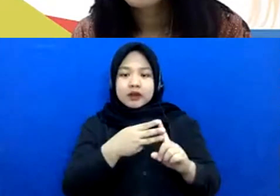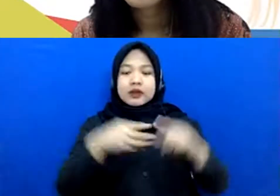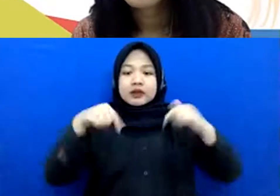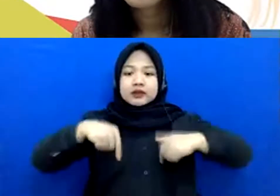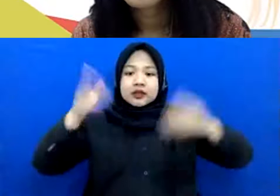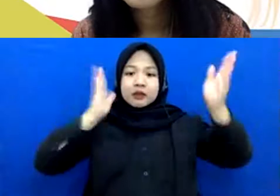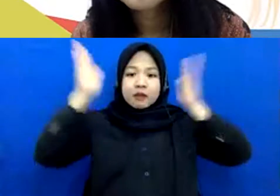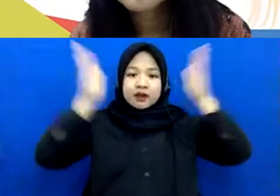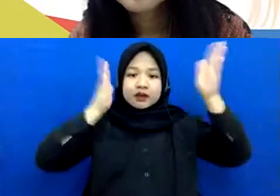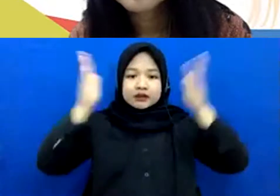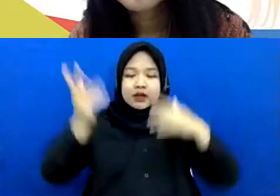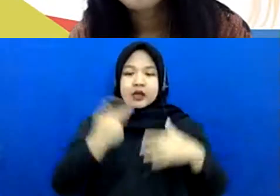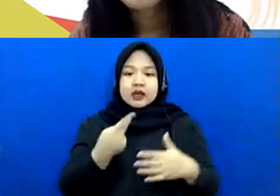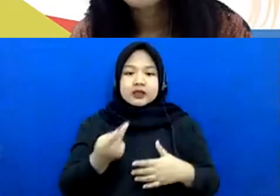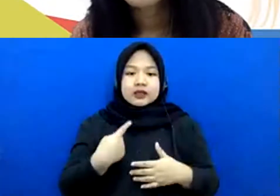are applying